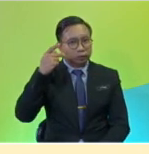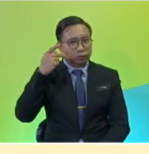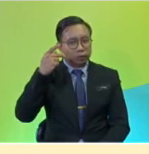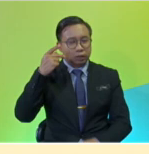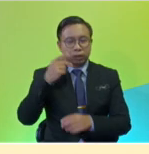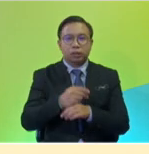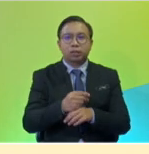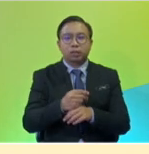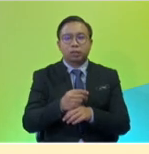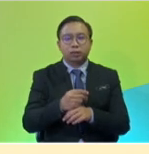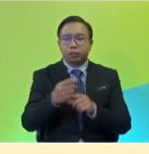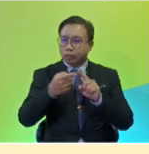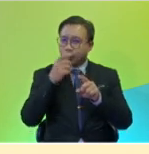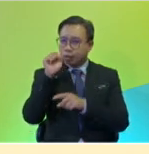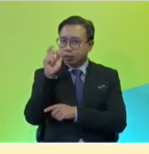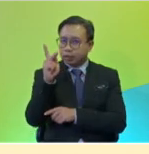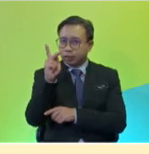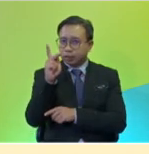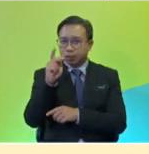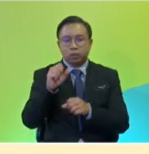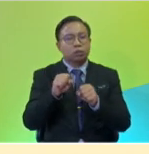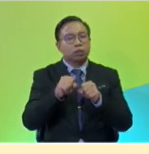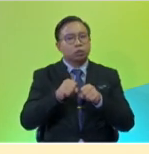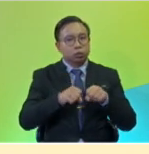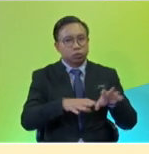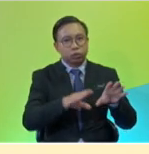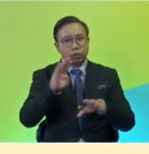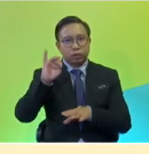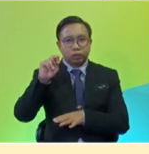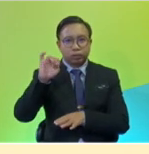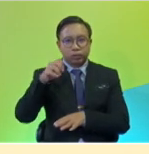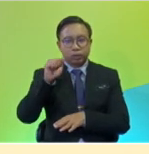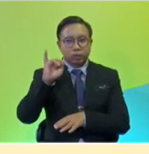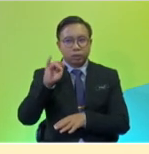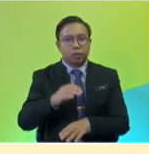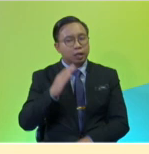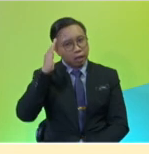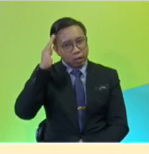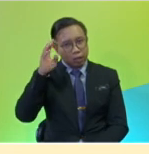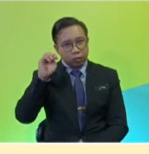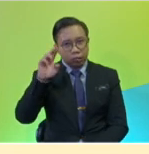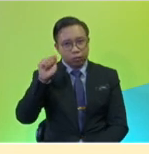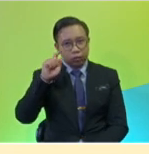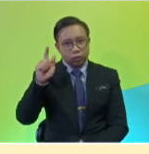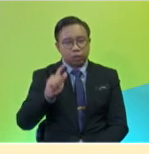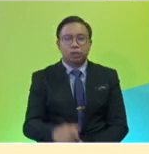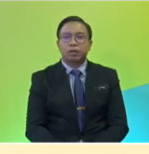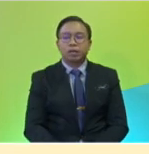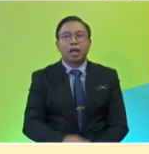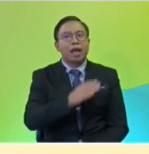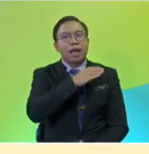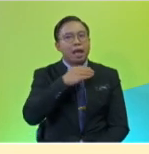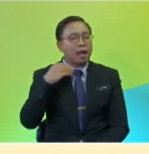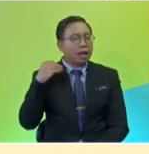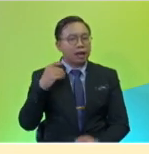Khairul Nazmi from SK Sungai Binjai. Hello, Muaz. Hi. And last but